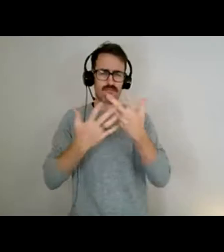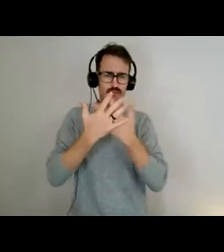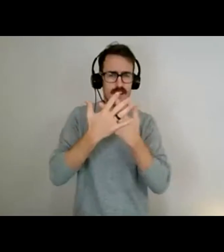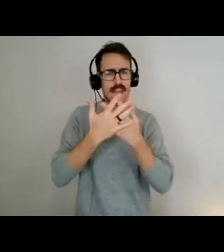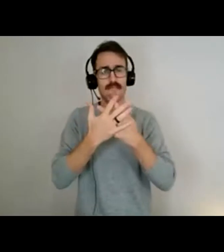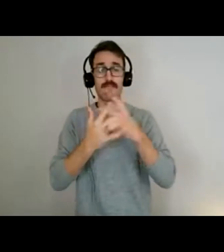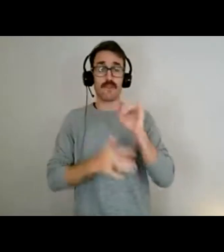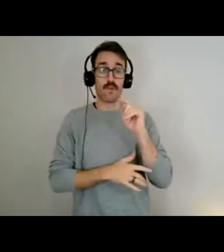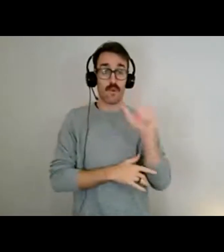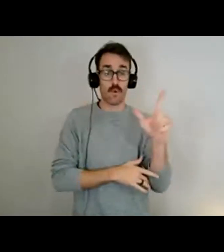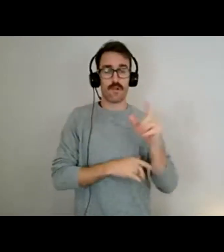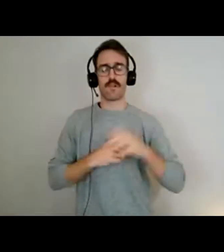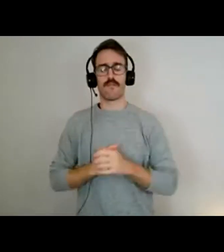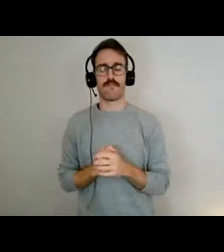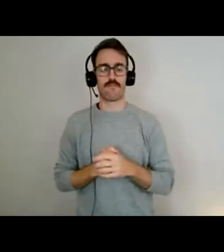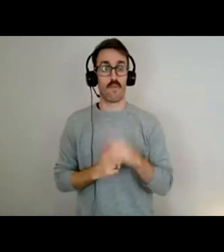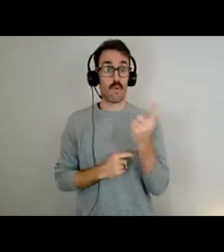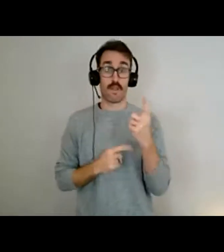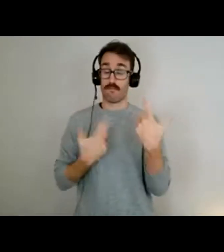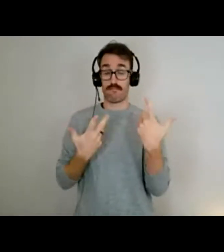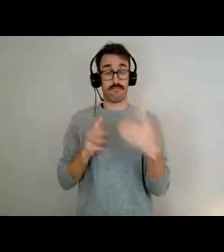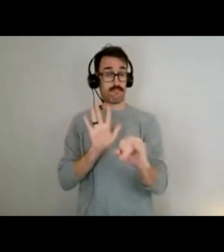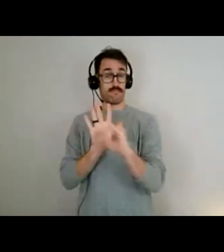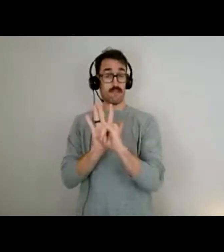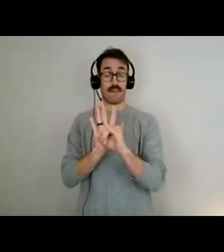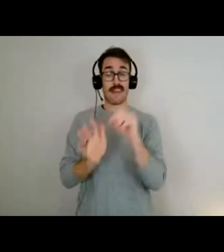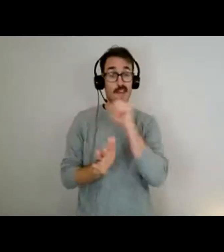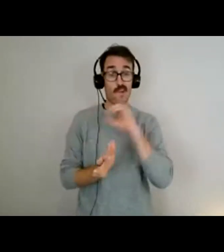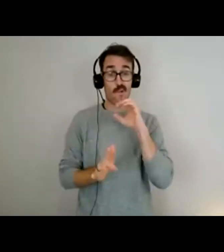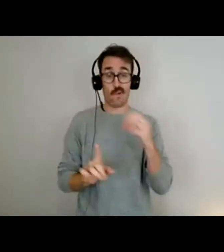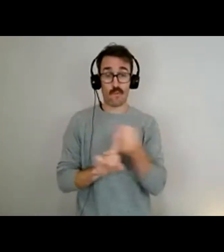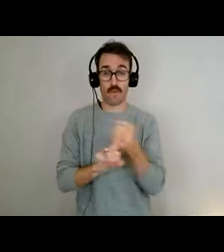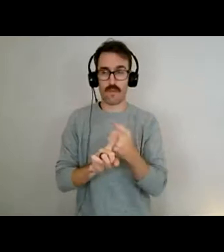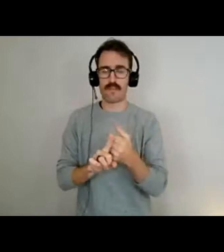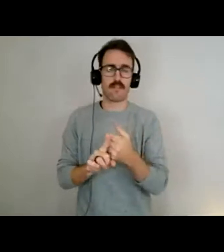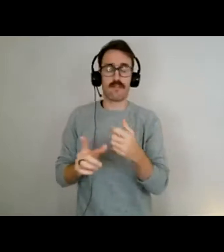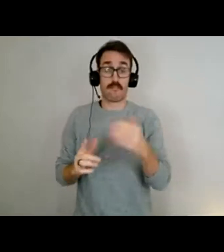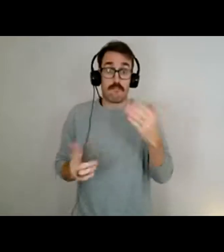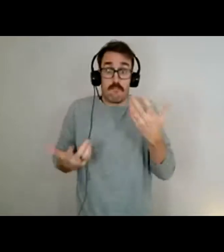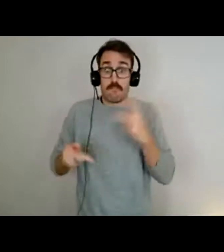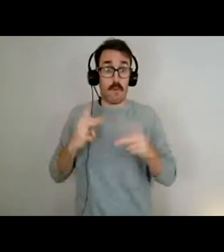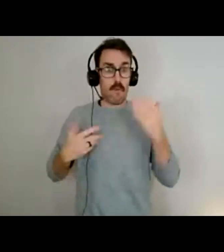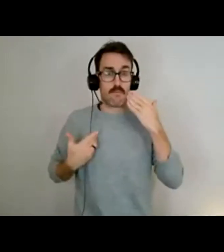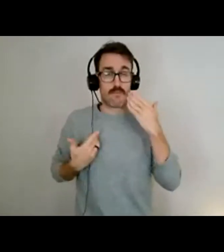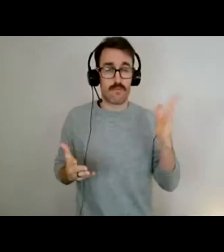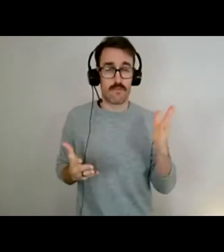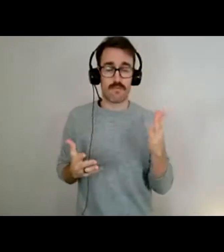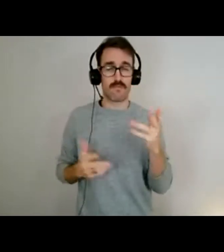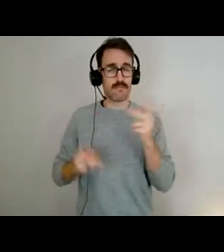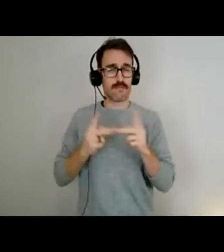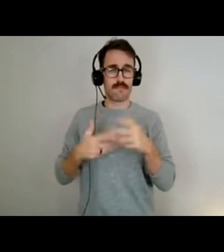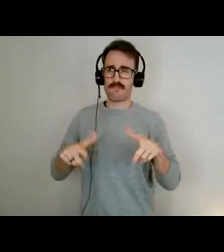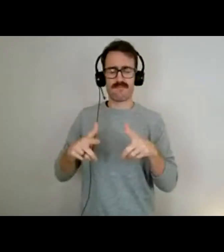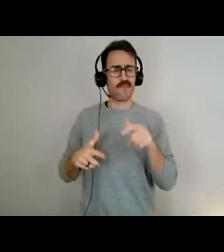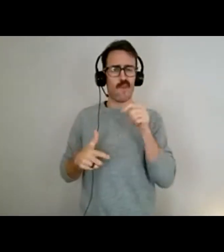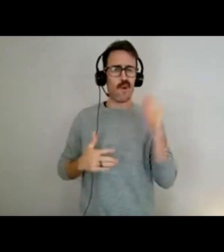of the barriers to identifying elder abuse is a general lack of awareness, and this arguably extends to lack of awareness of